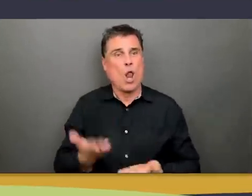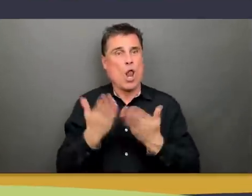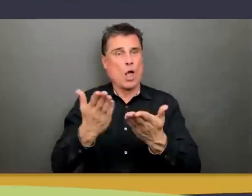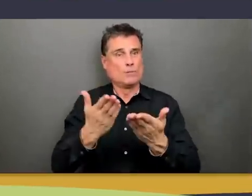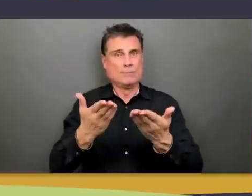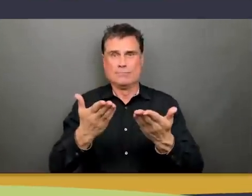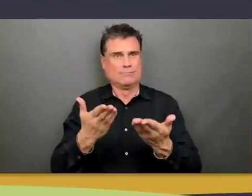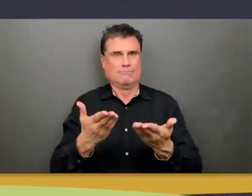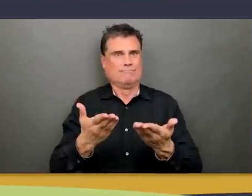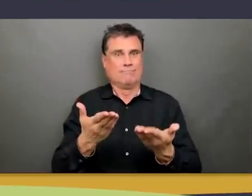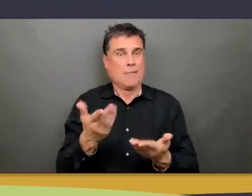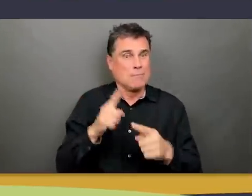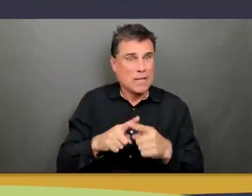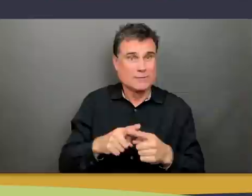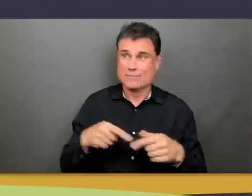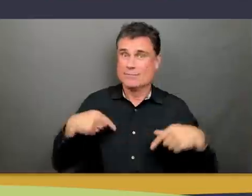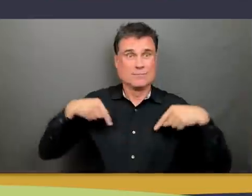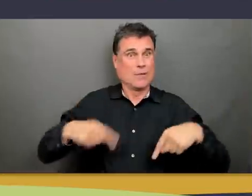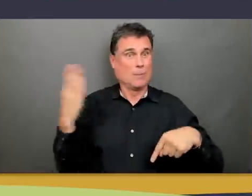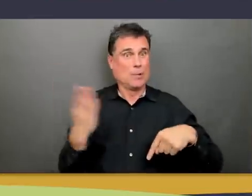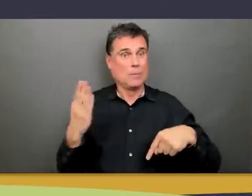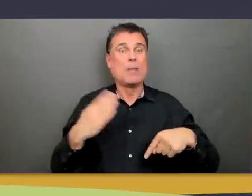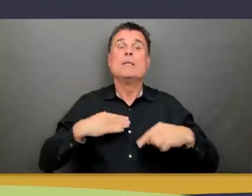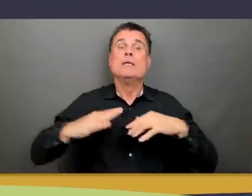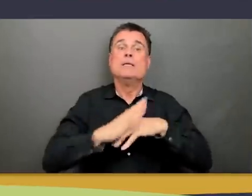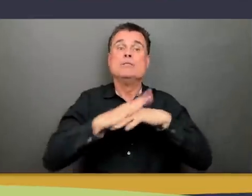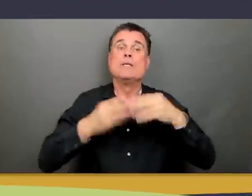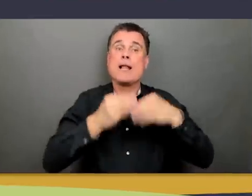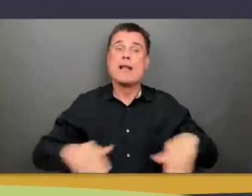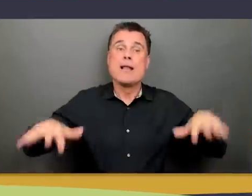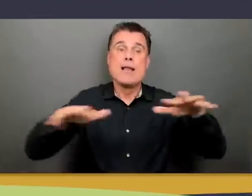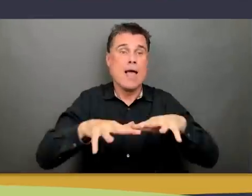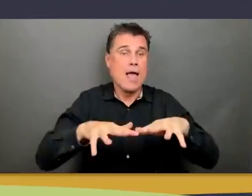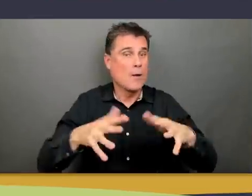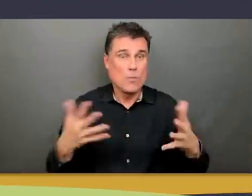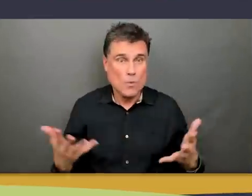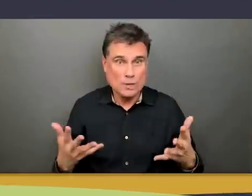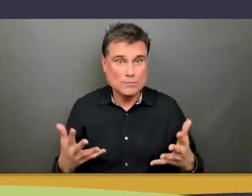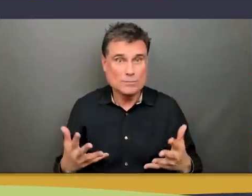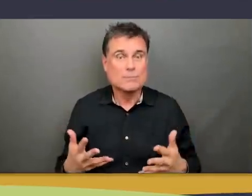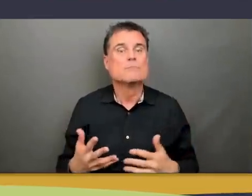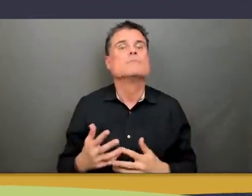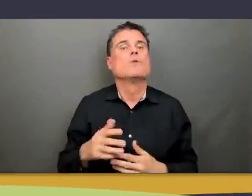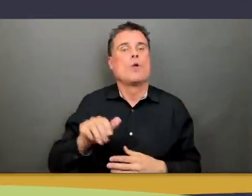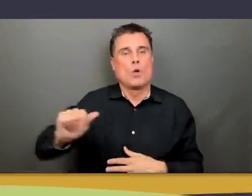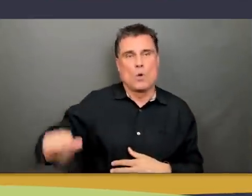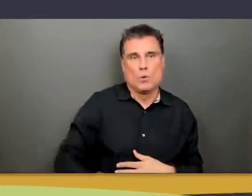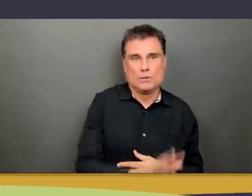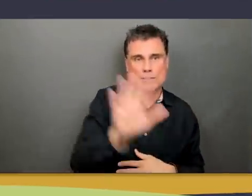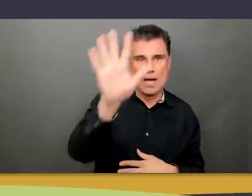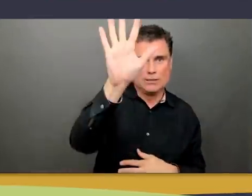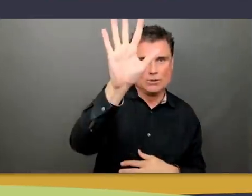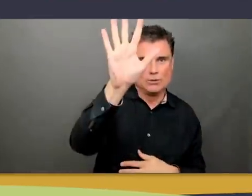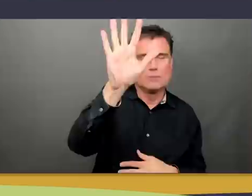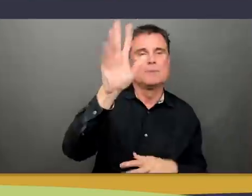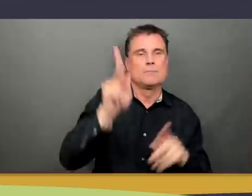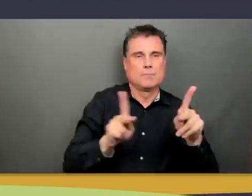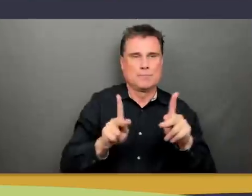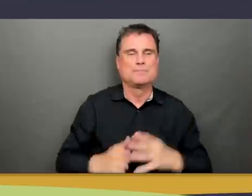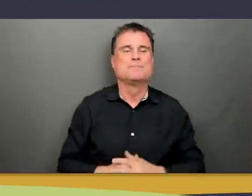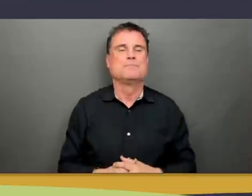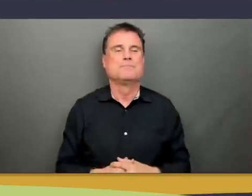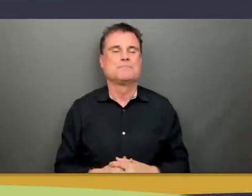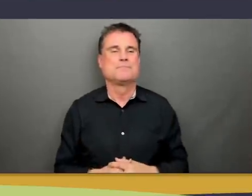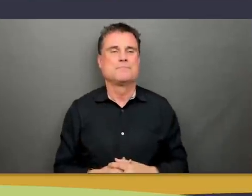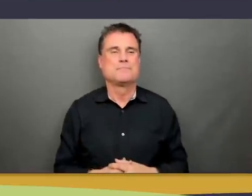unceded traditional territories of the Coast Salish peoples. The Scottish writer George MacDonald said, "To